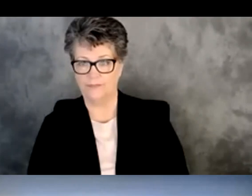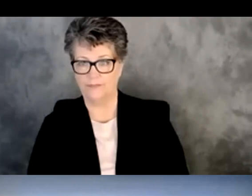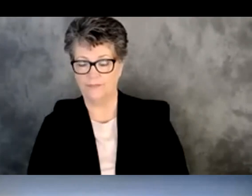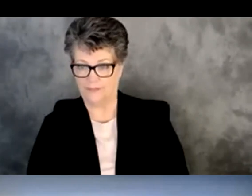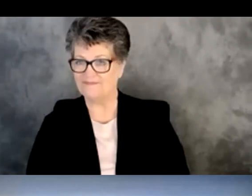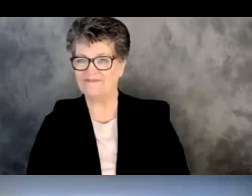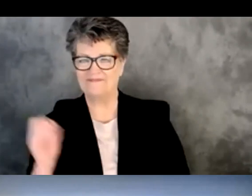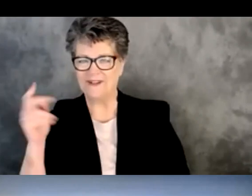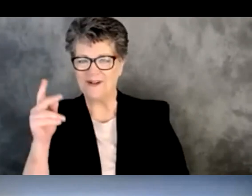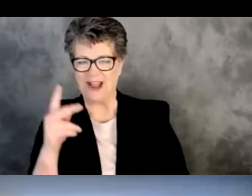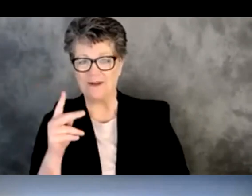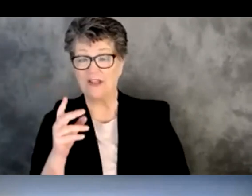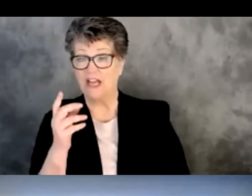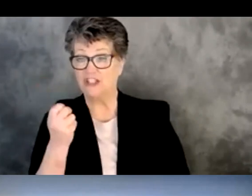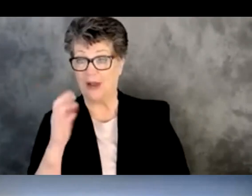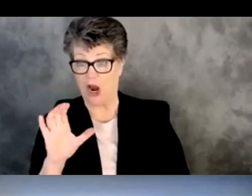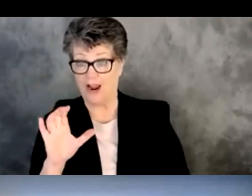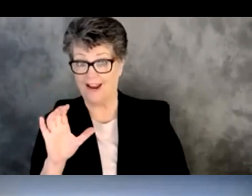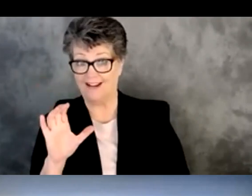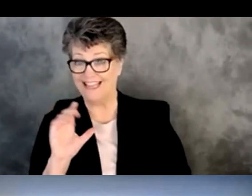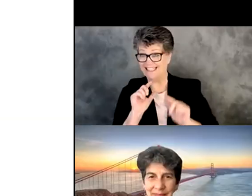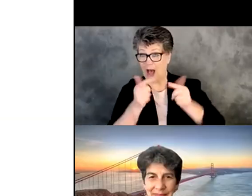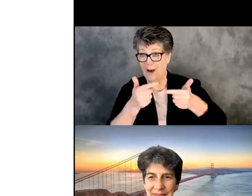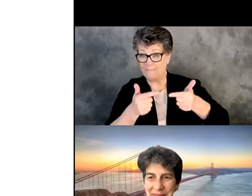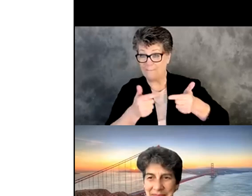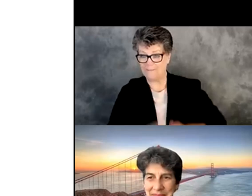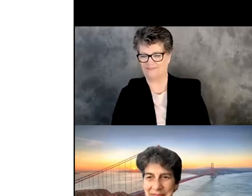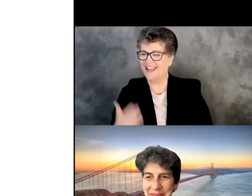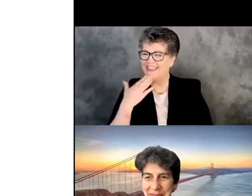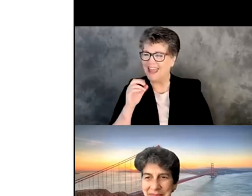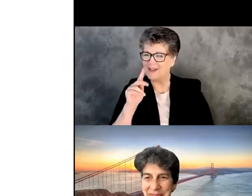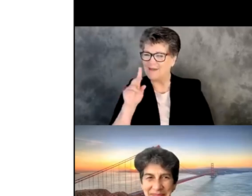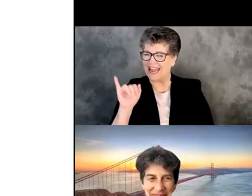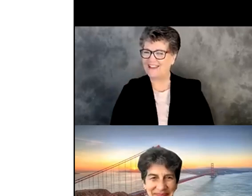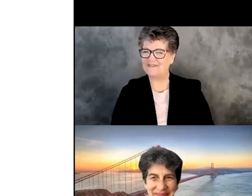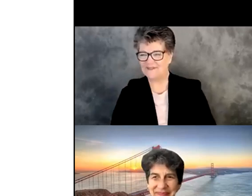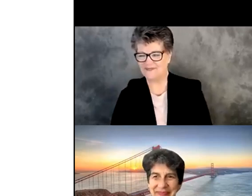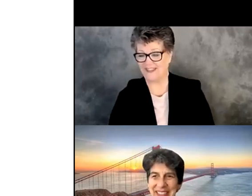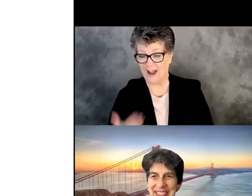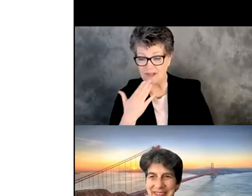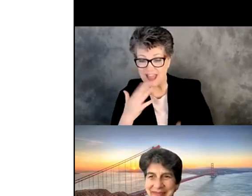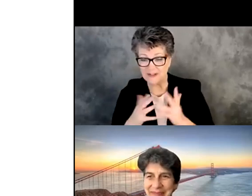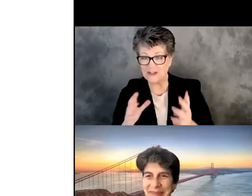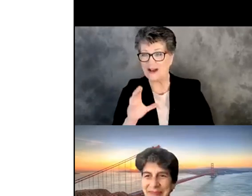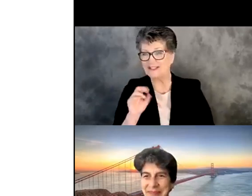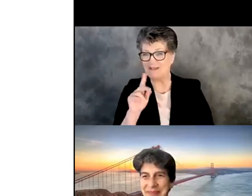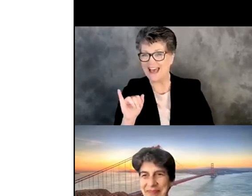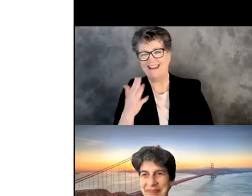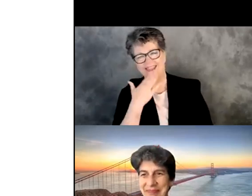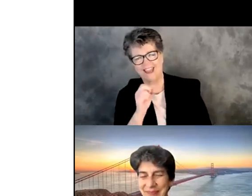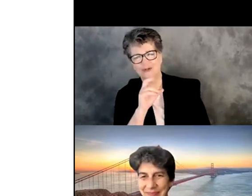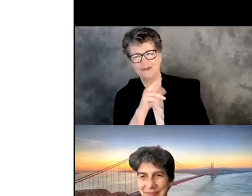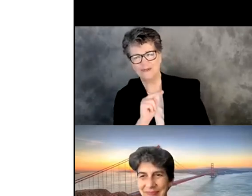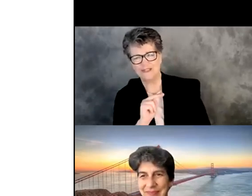All right, so Eric is up. Thank you, Patty. Thank you so much, Patty, and thank you,